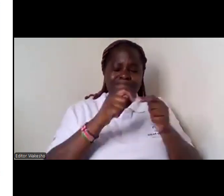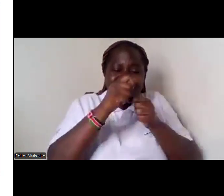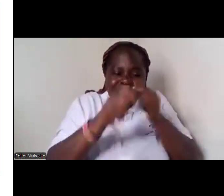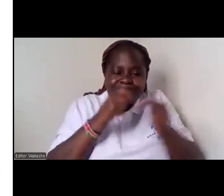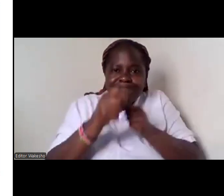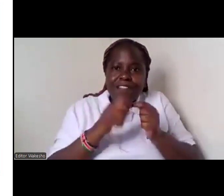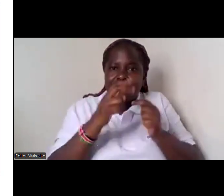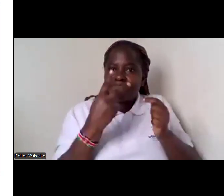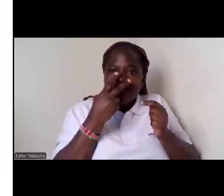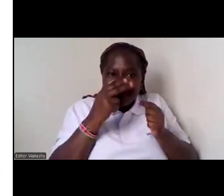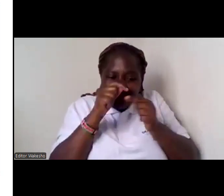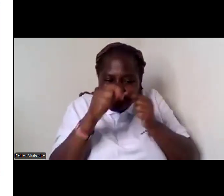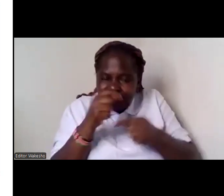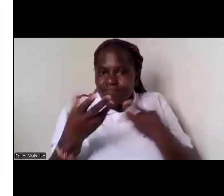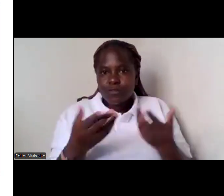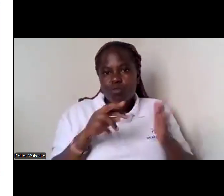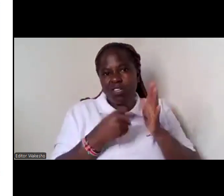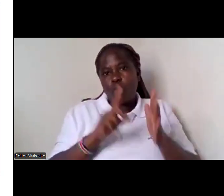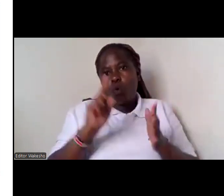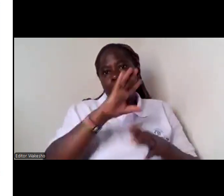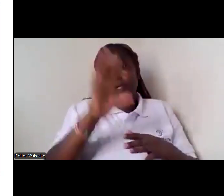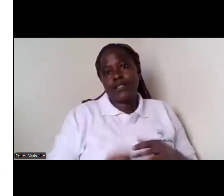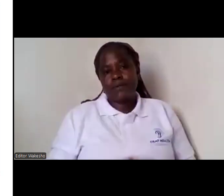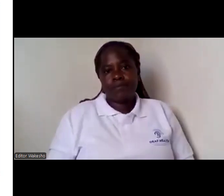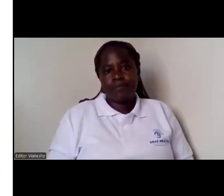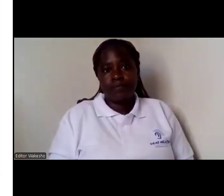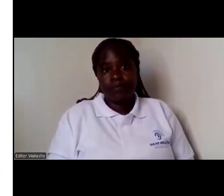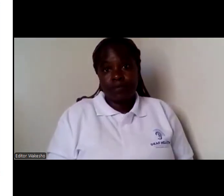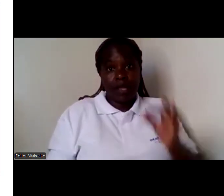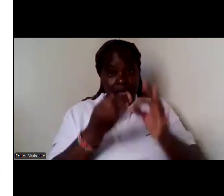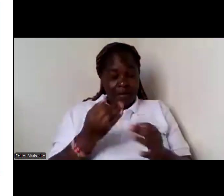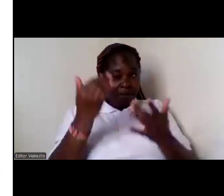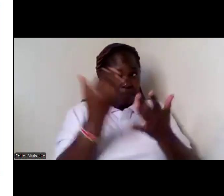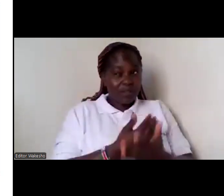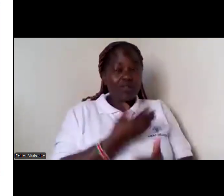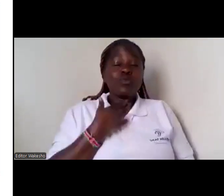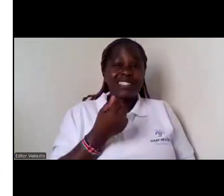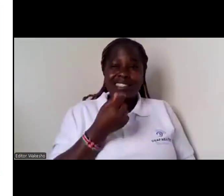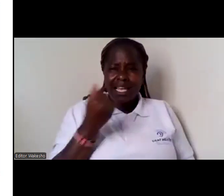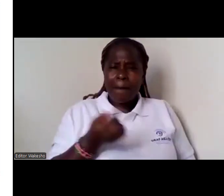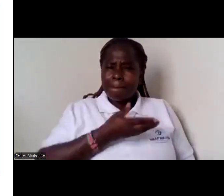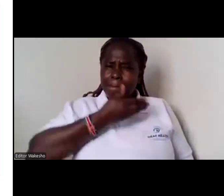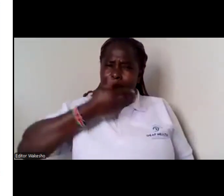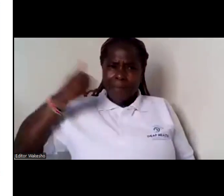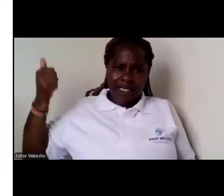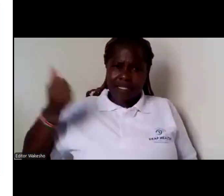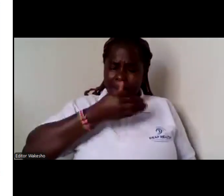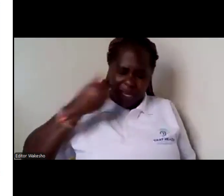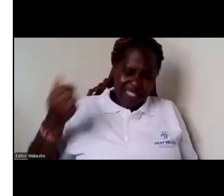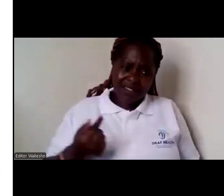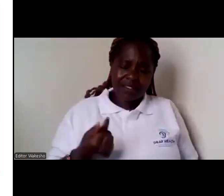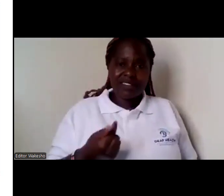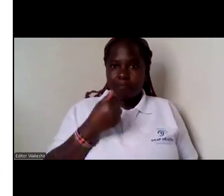1%. So if someone was to say they want a very effective method, we normally look at the ones that are 99%.